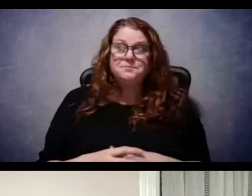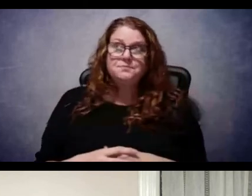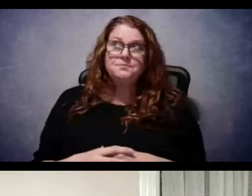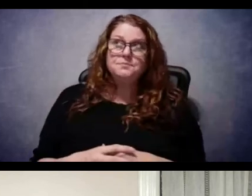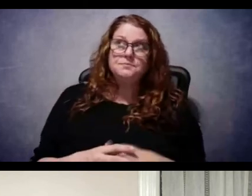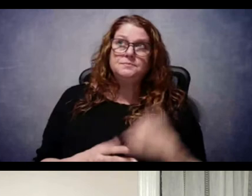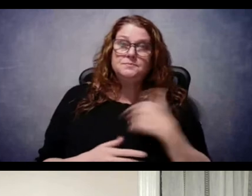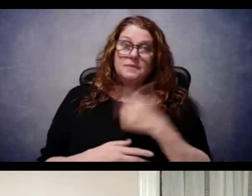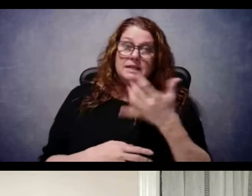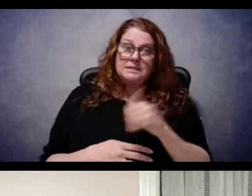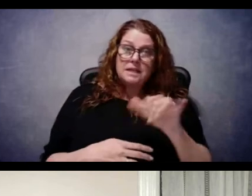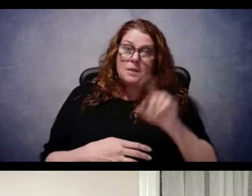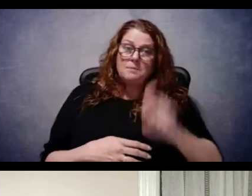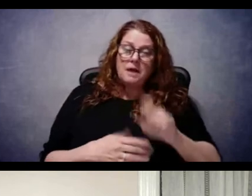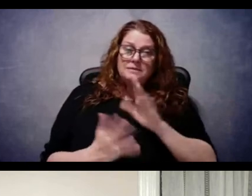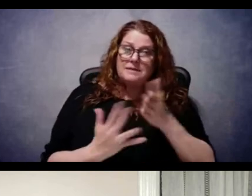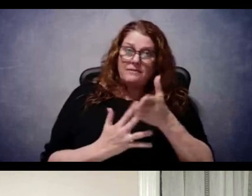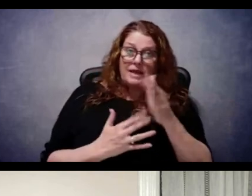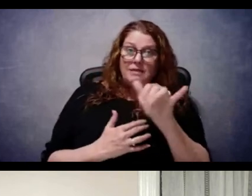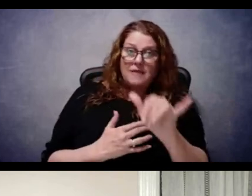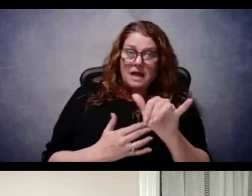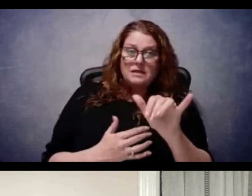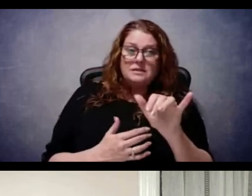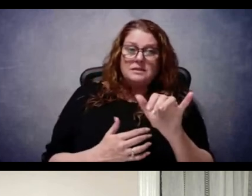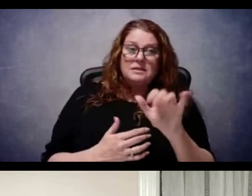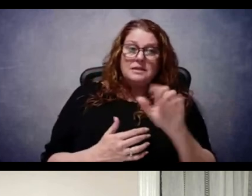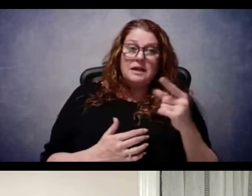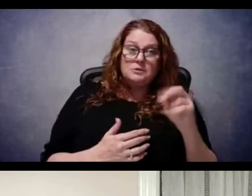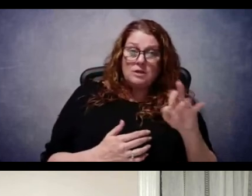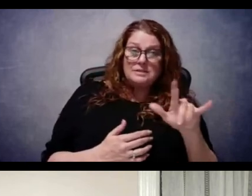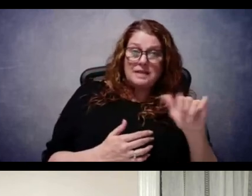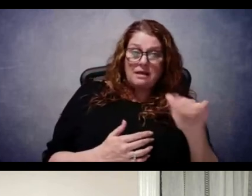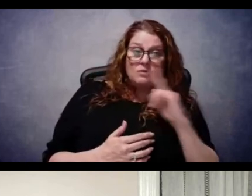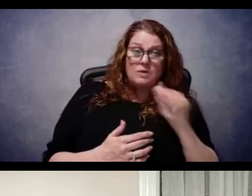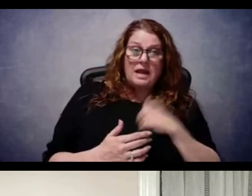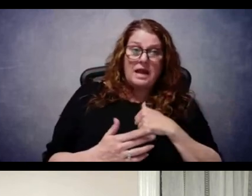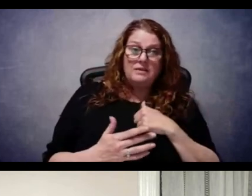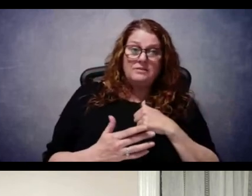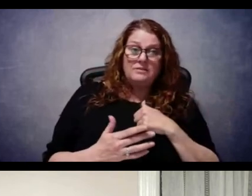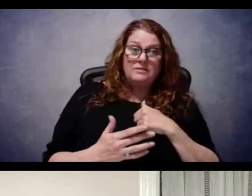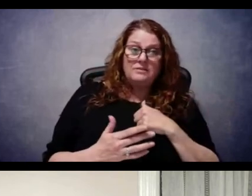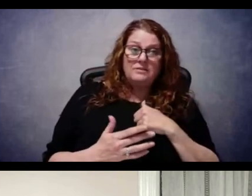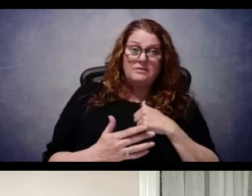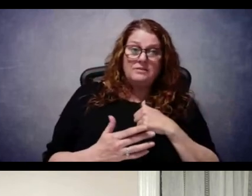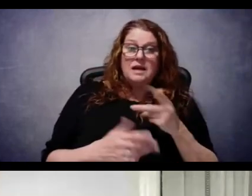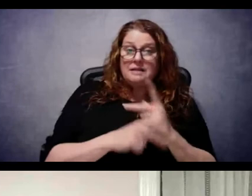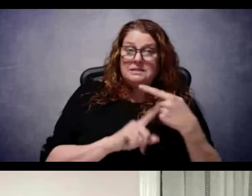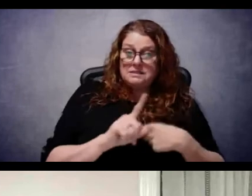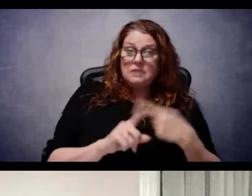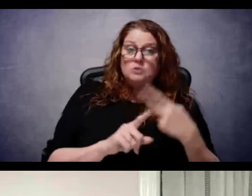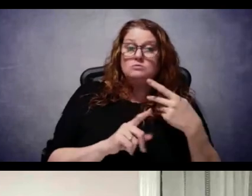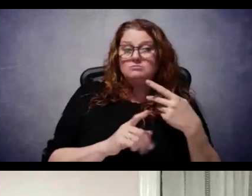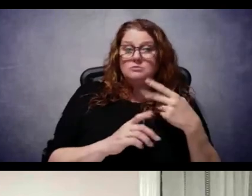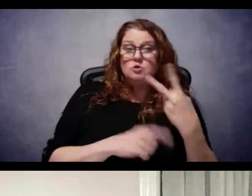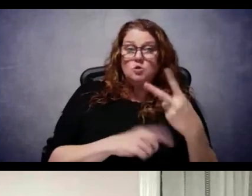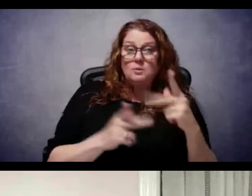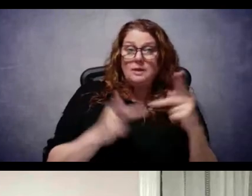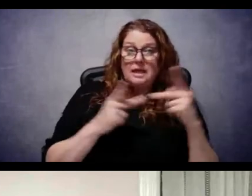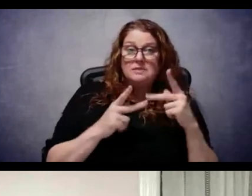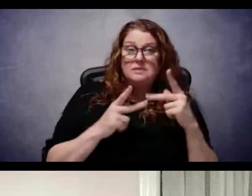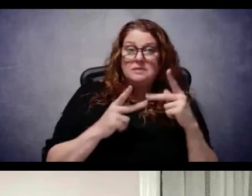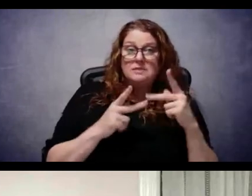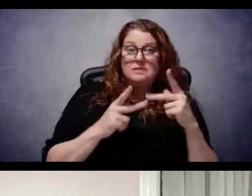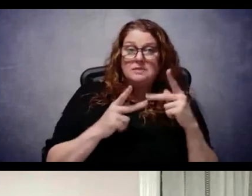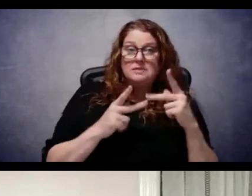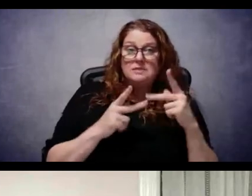We still have to navigate it. So as Graciela mentioned, we have a lease at two places right now. We need to rent trucks. So